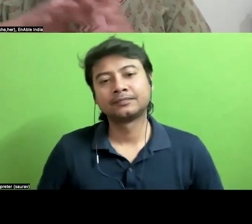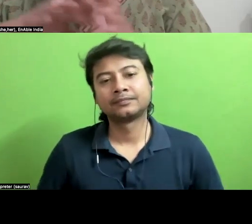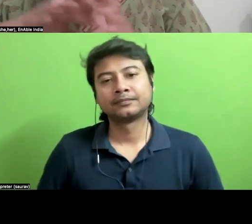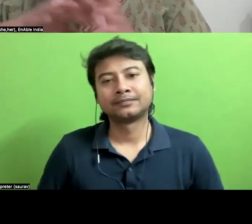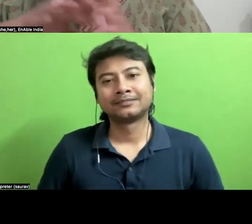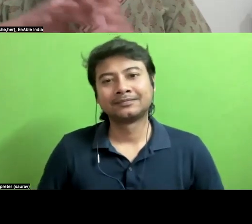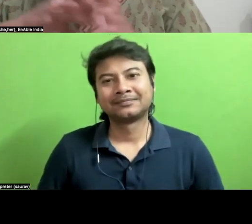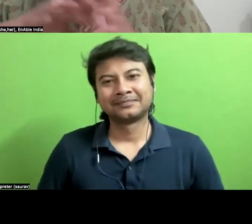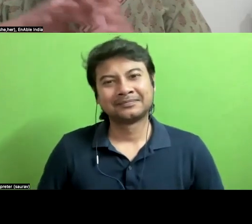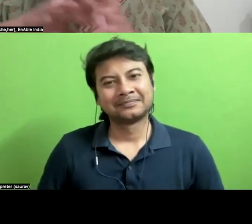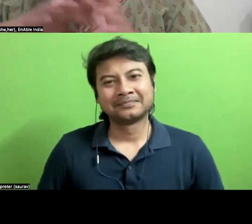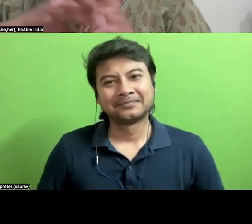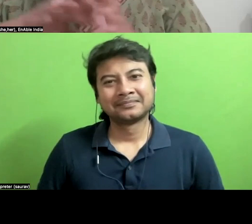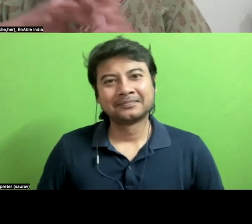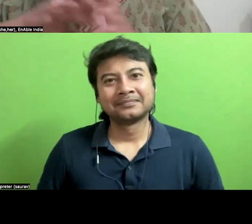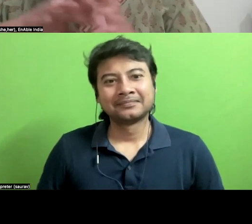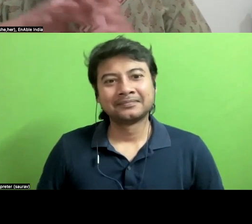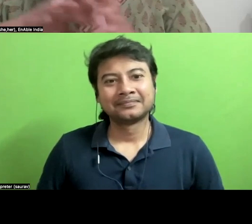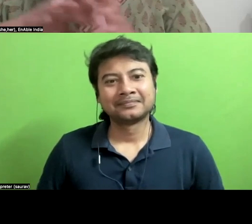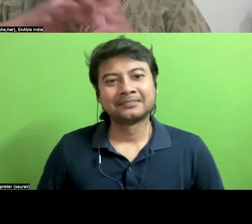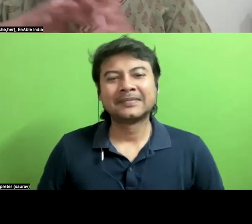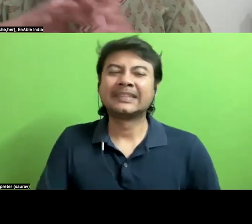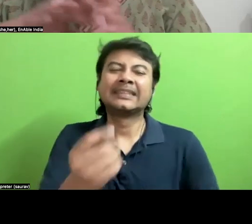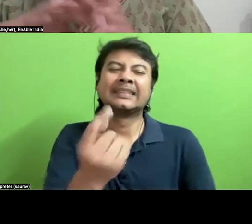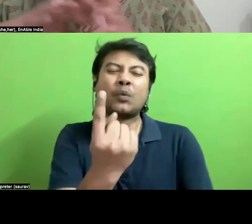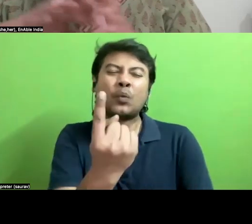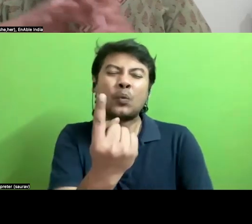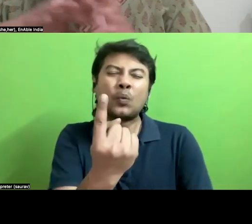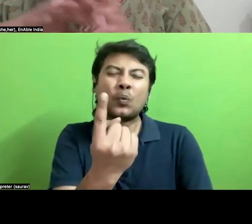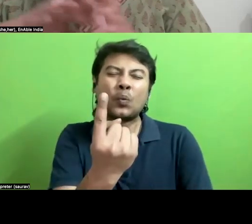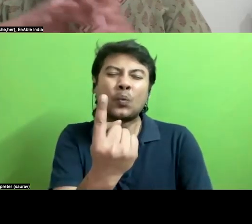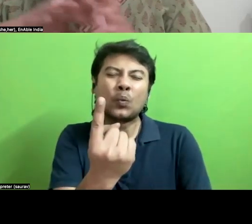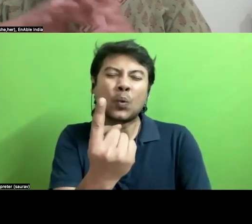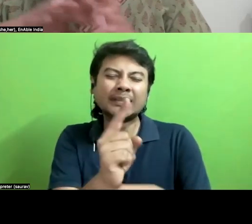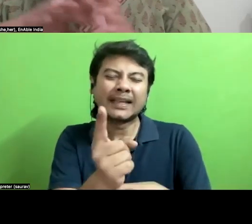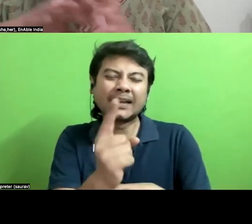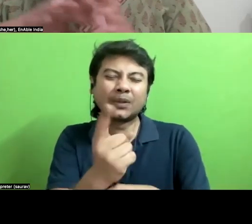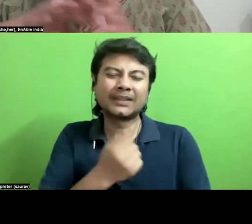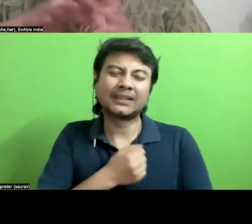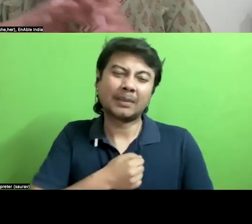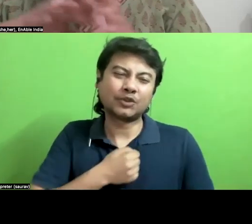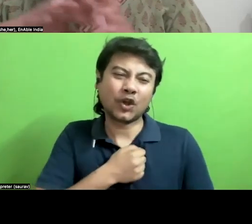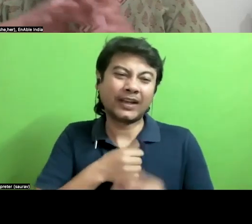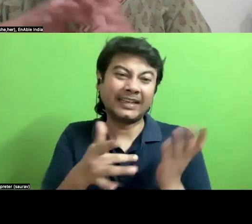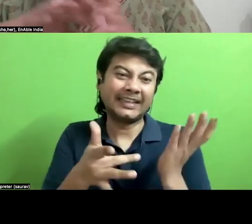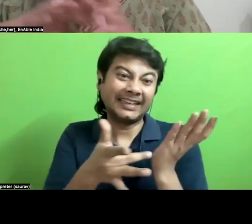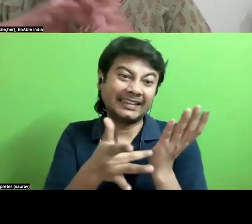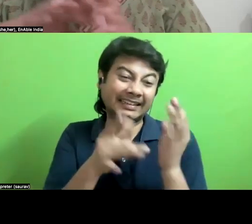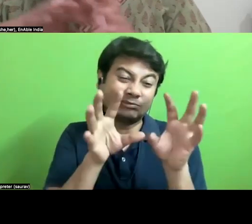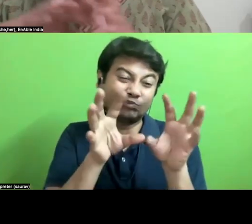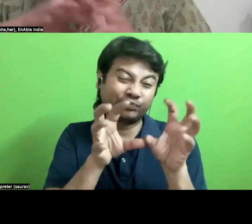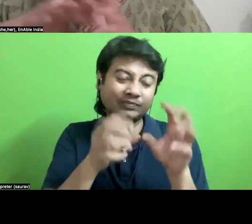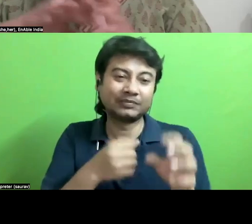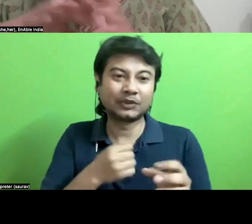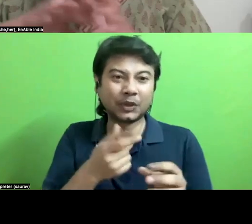Just give us a second. We'll wait for Shanti to come back. Apologies for the technical glitch.